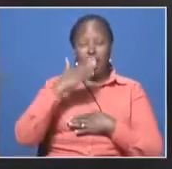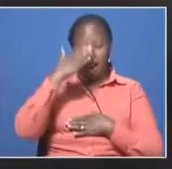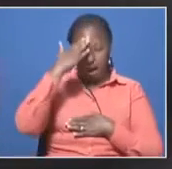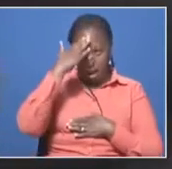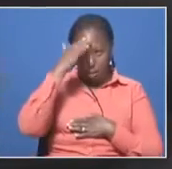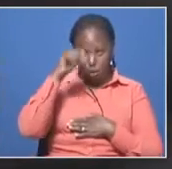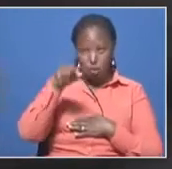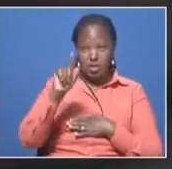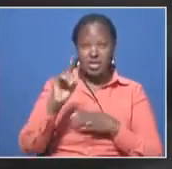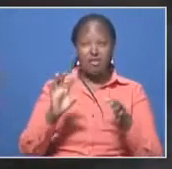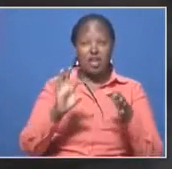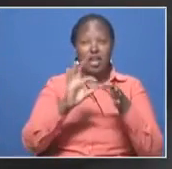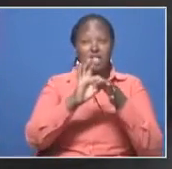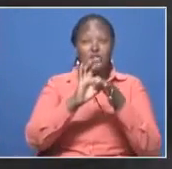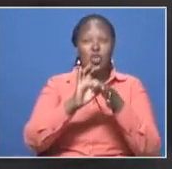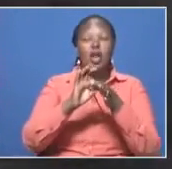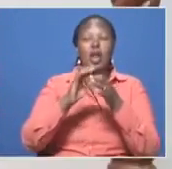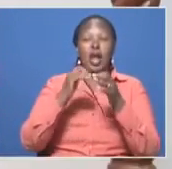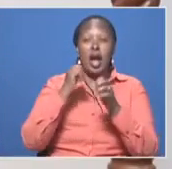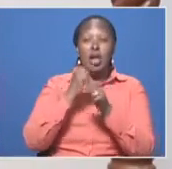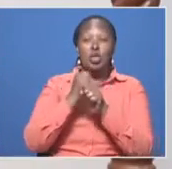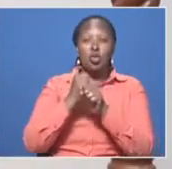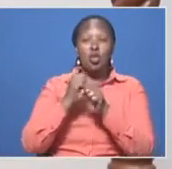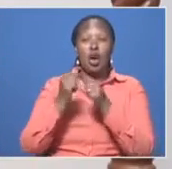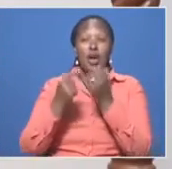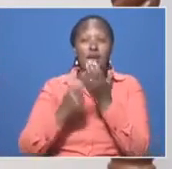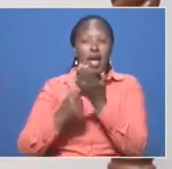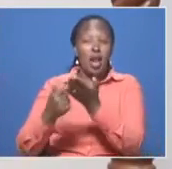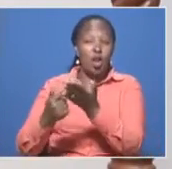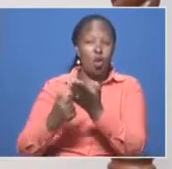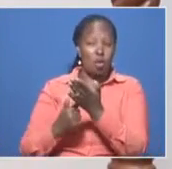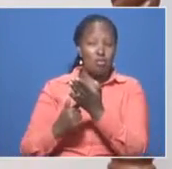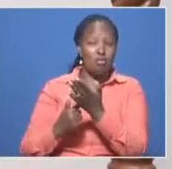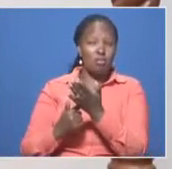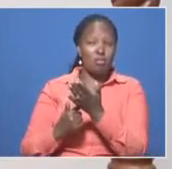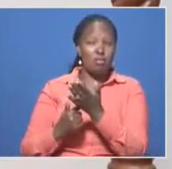yourselves and come for dialogue. What do you think